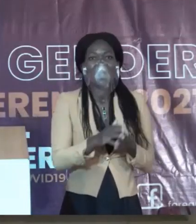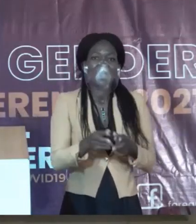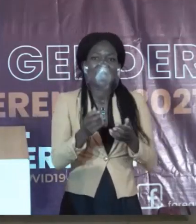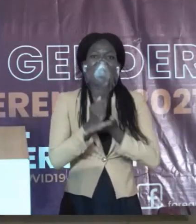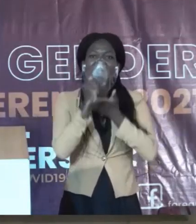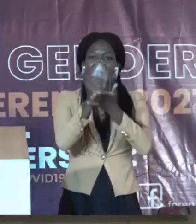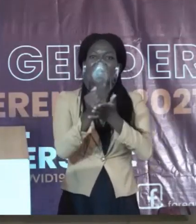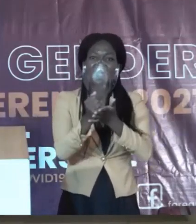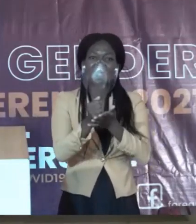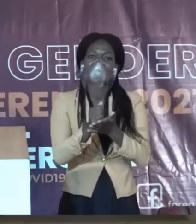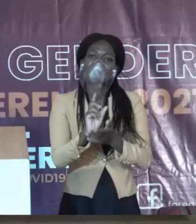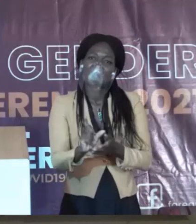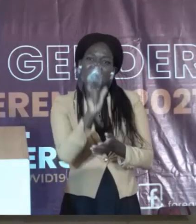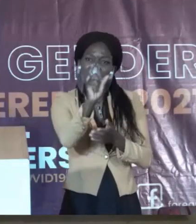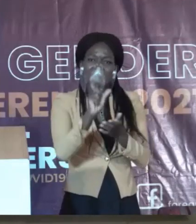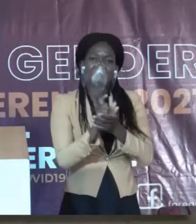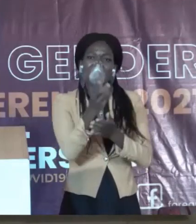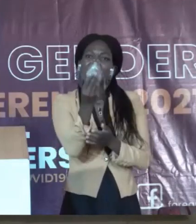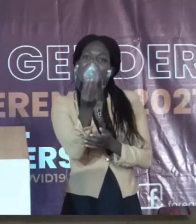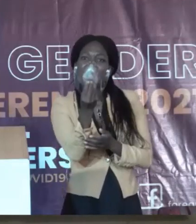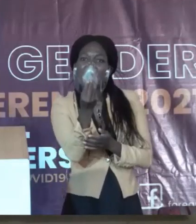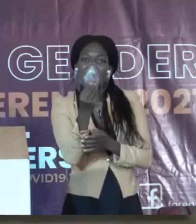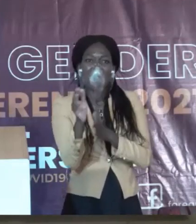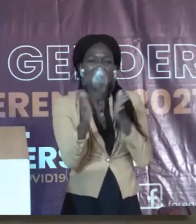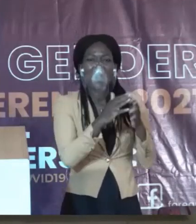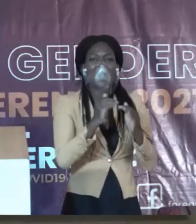for gender equality work?